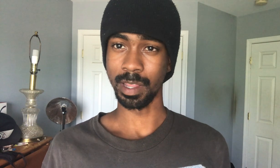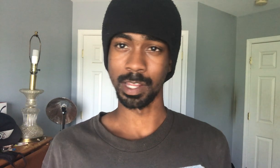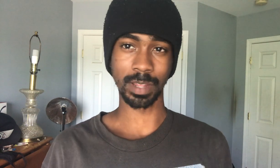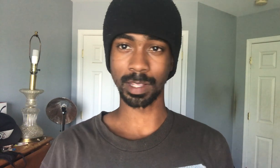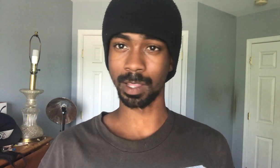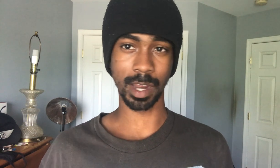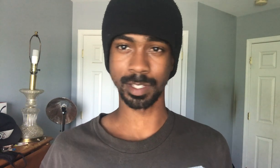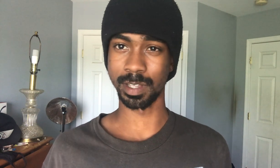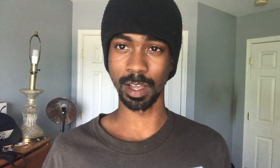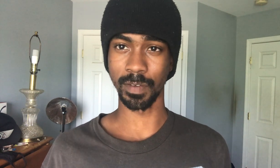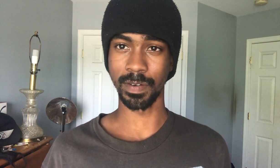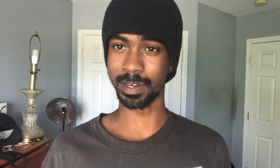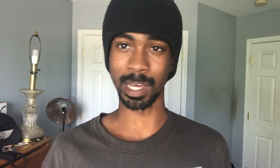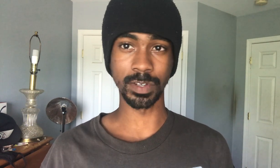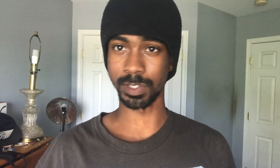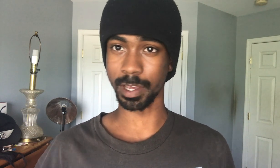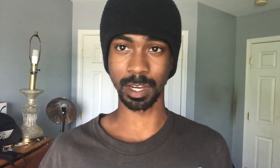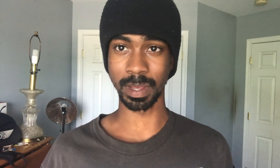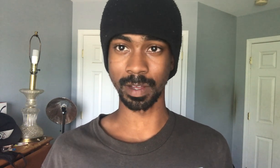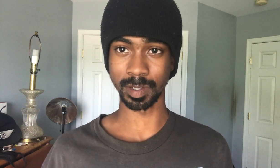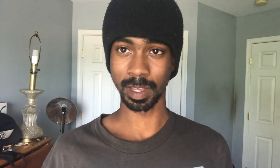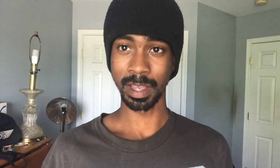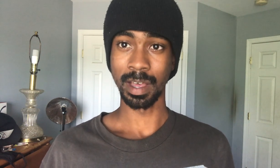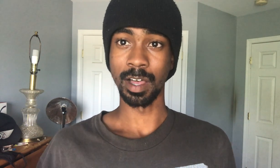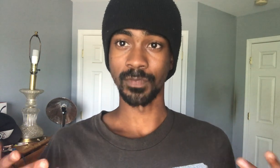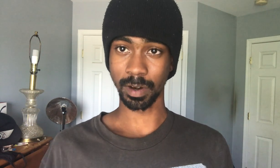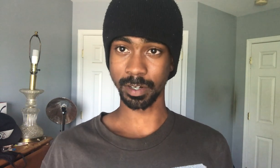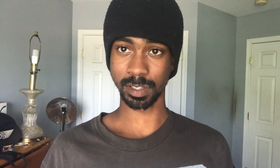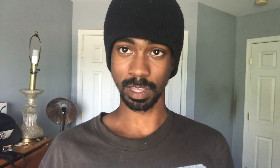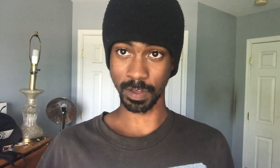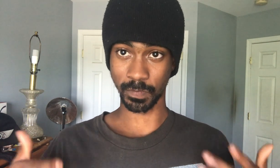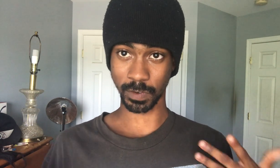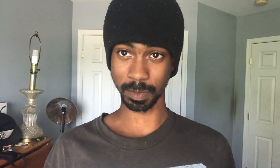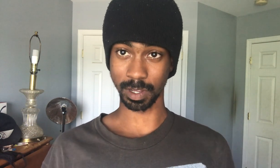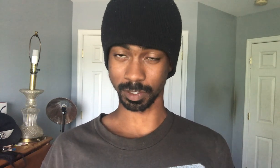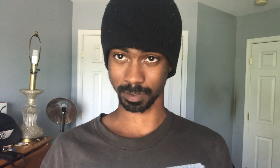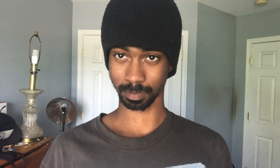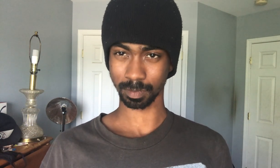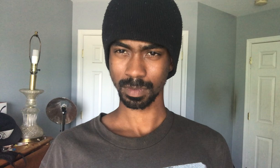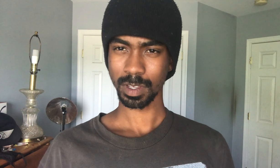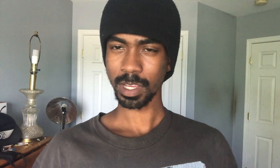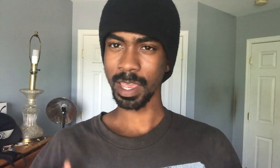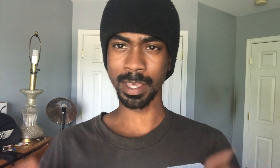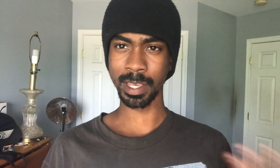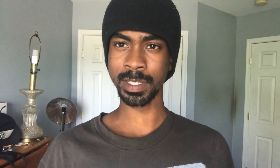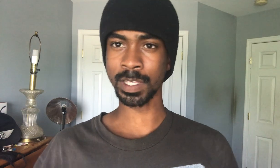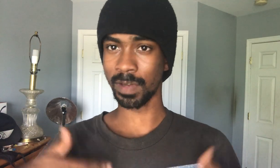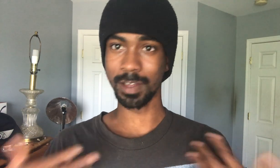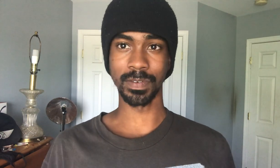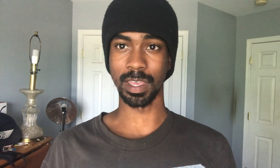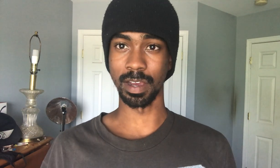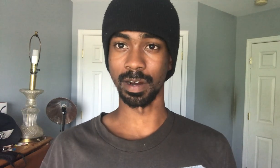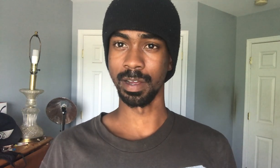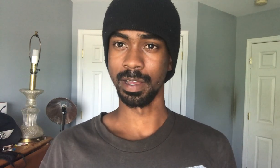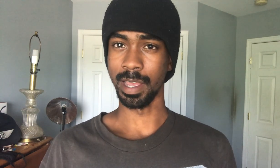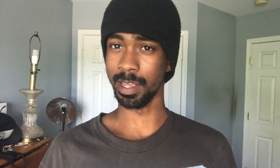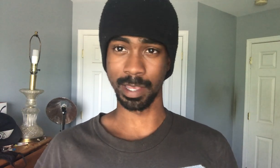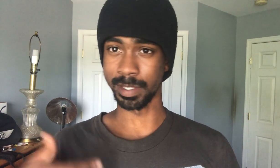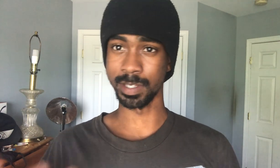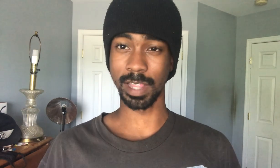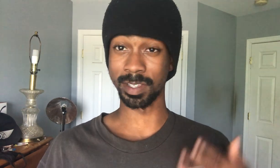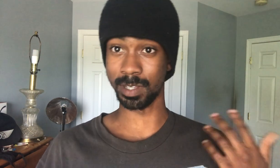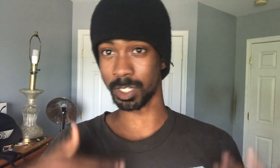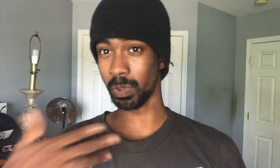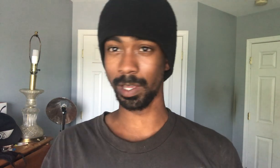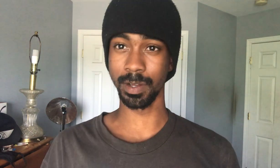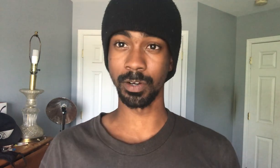time, there were like a lot of stuff that I was thinking about. First and foremost, in cases of healthcare, in